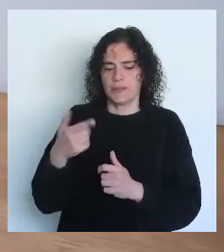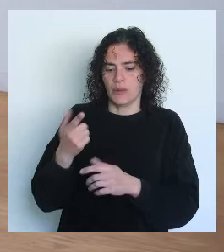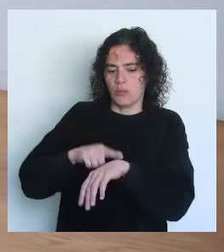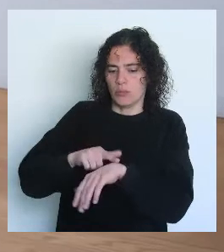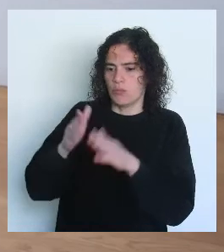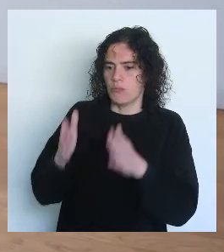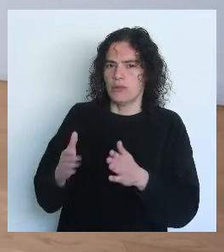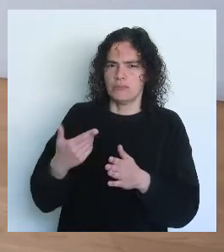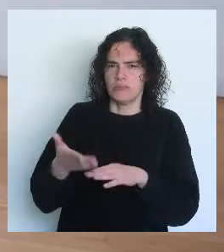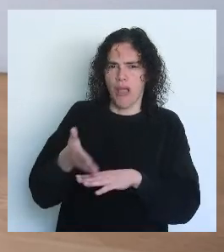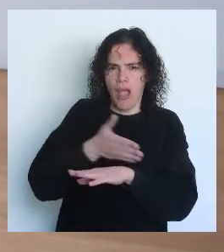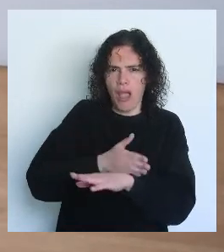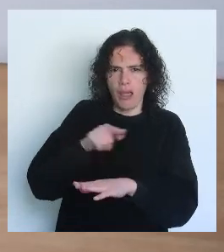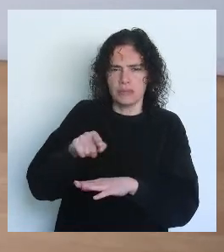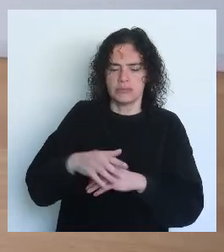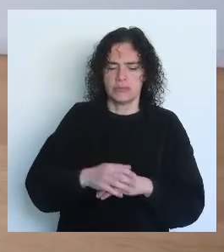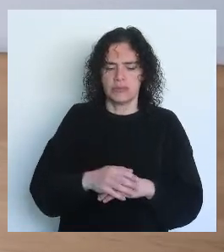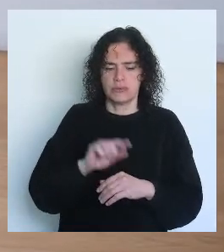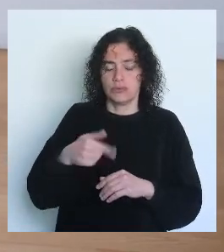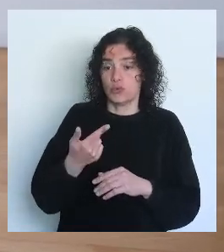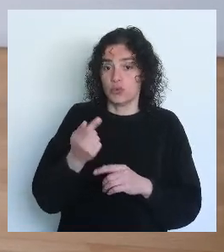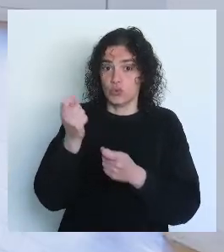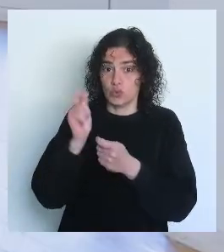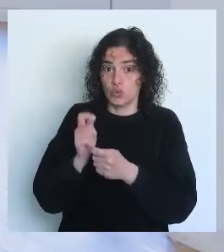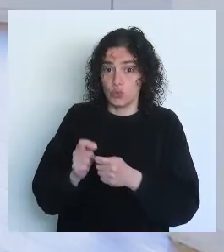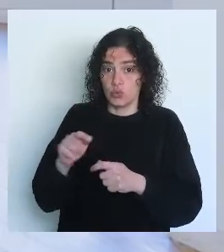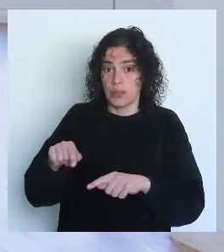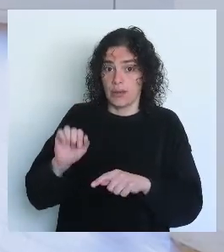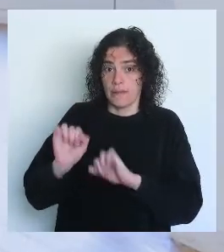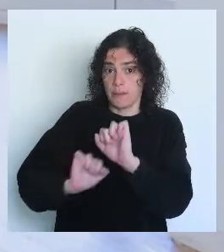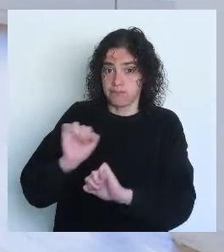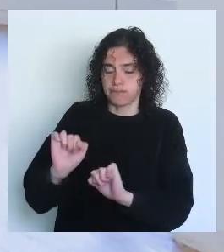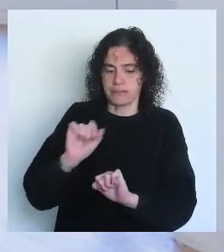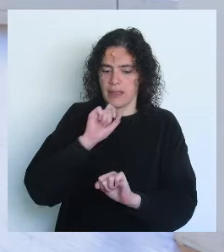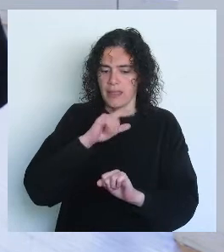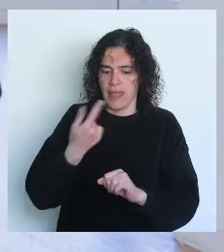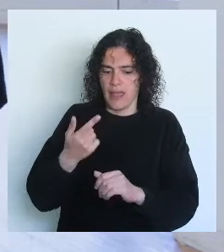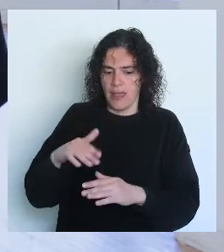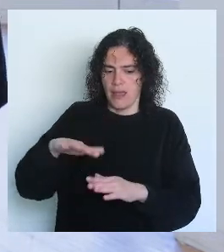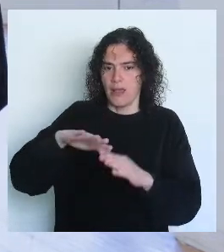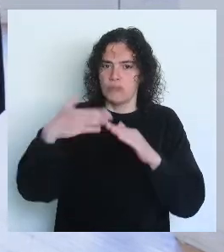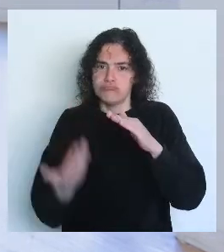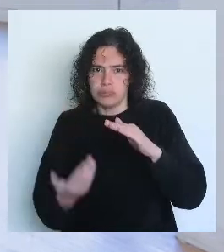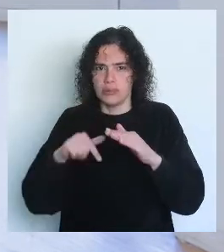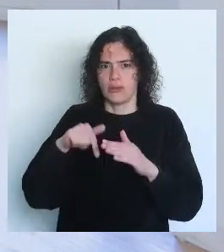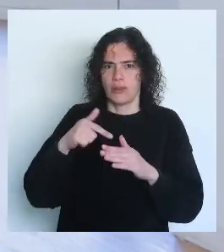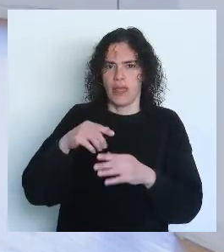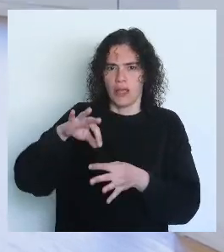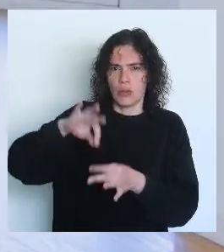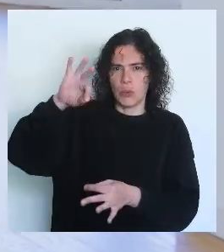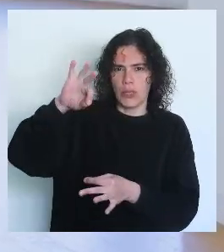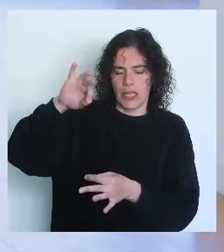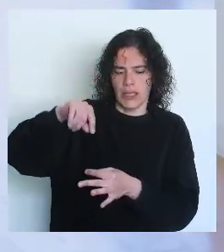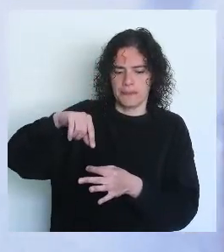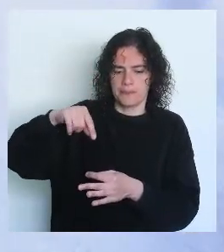in this moment just before the sculpture itself is about to fall on the floor. It's just hung,